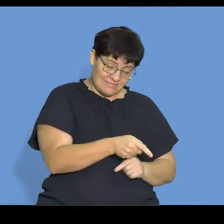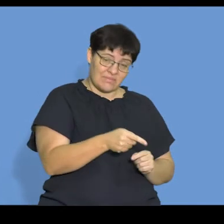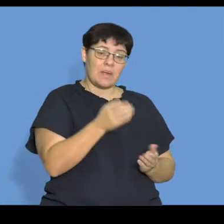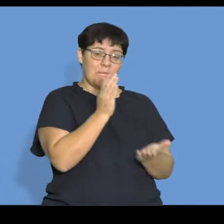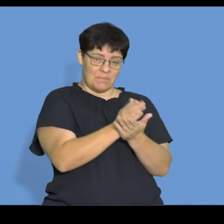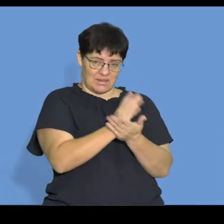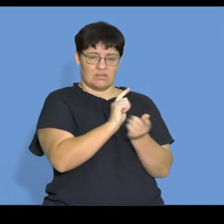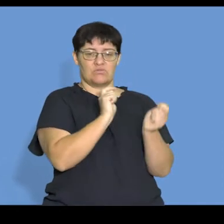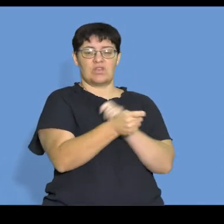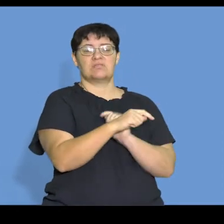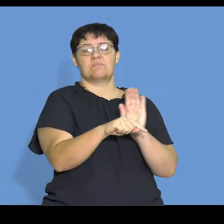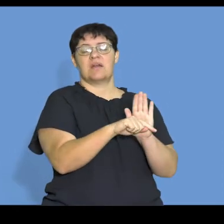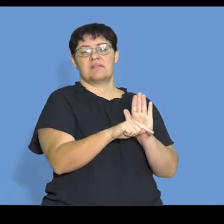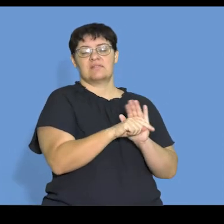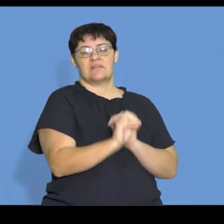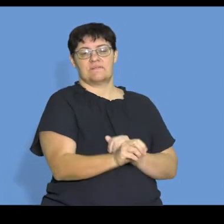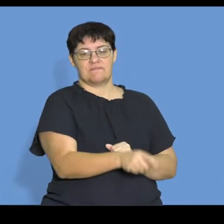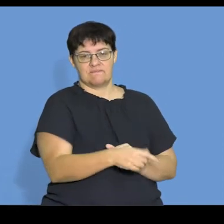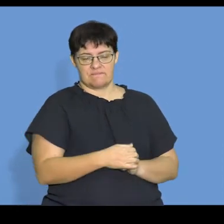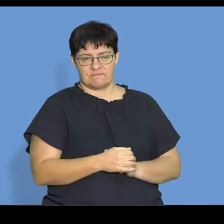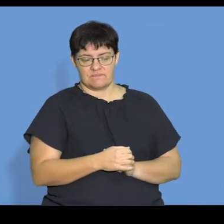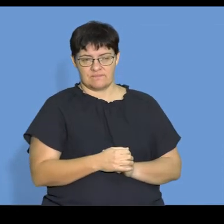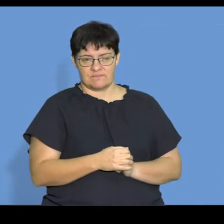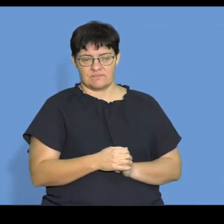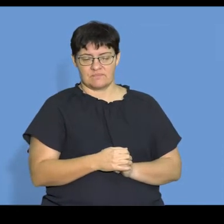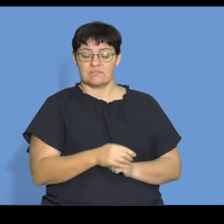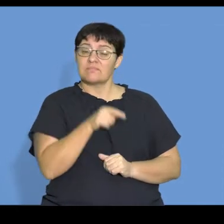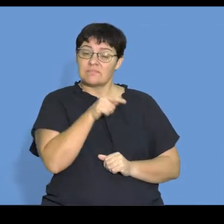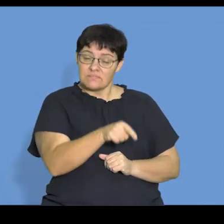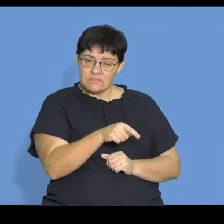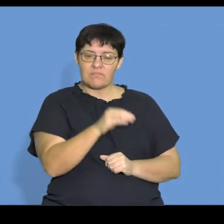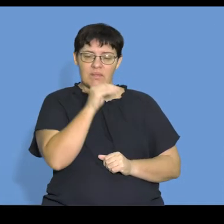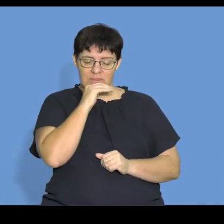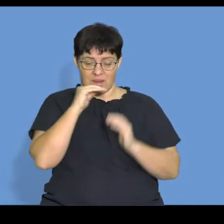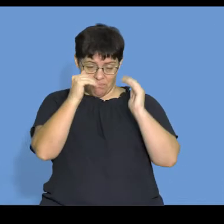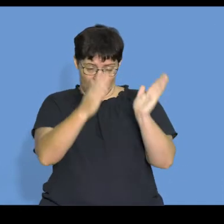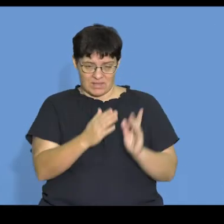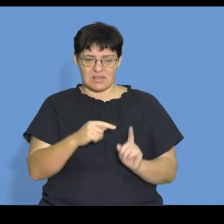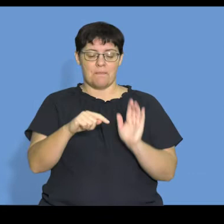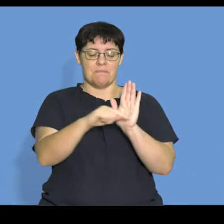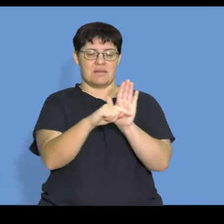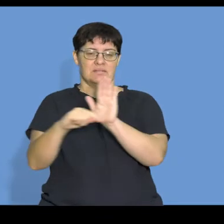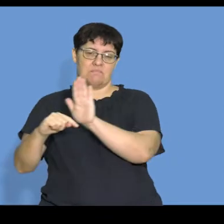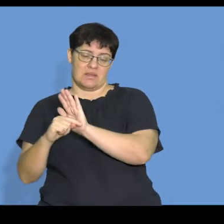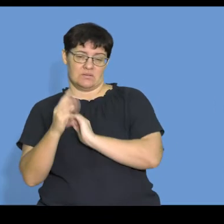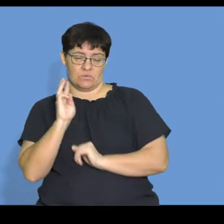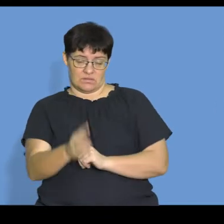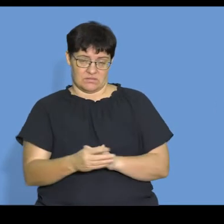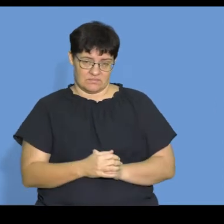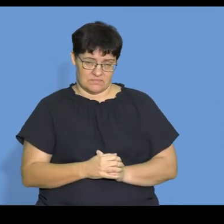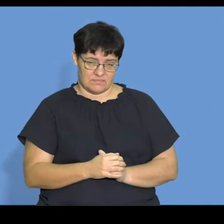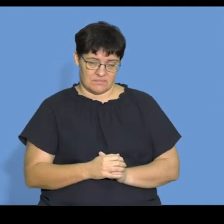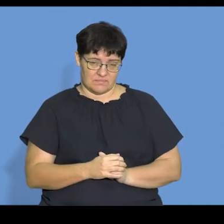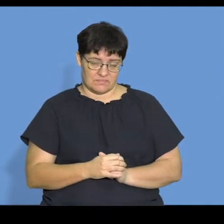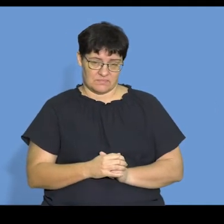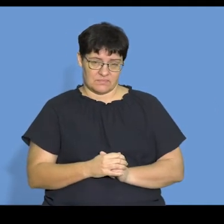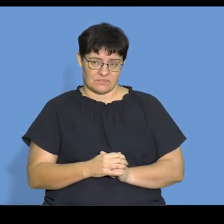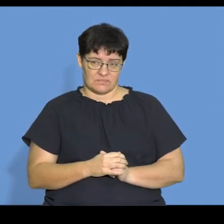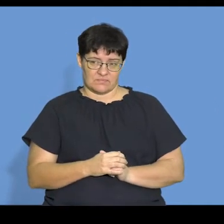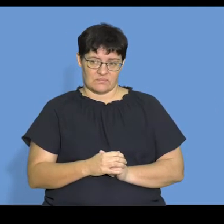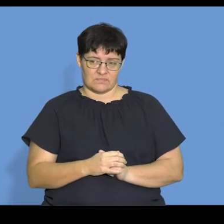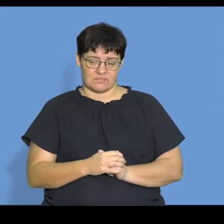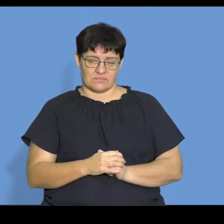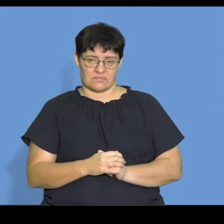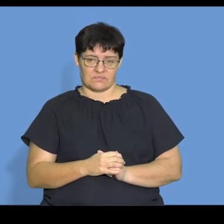term. The middle term is now a negative, so that makes my two brackets to be minus and minus instead of a